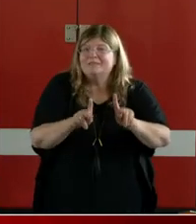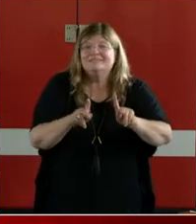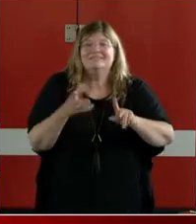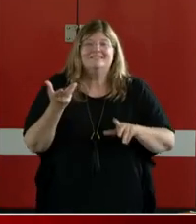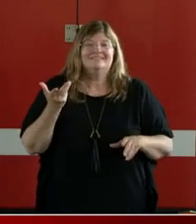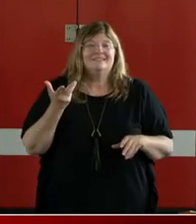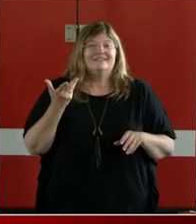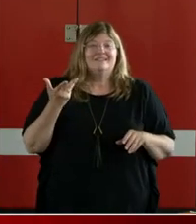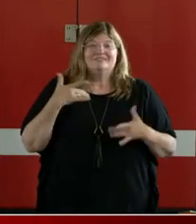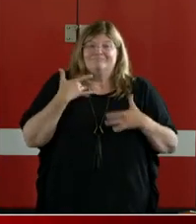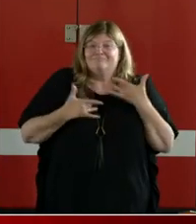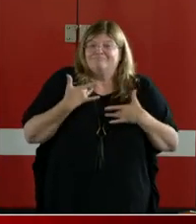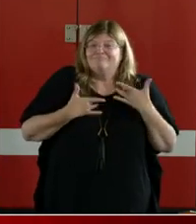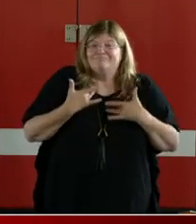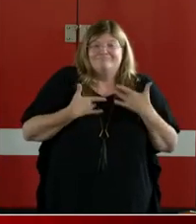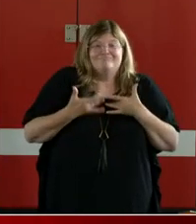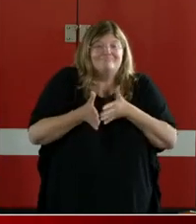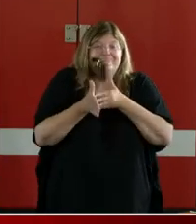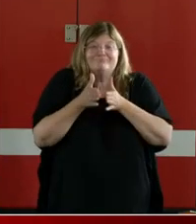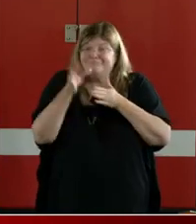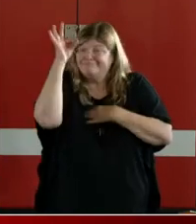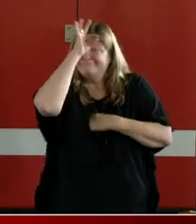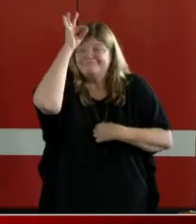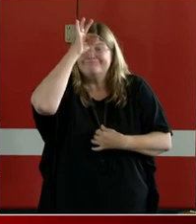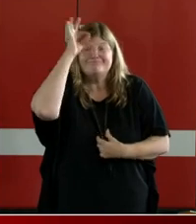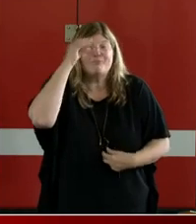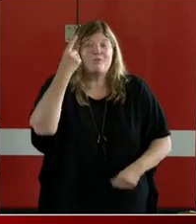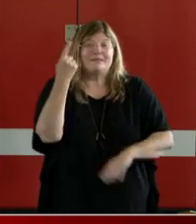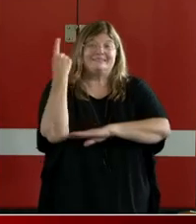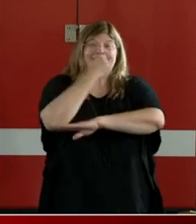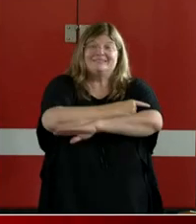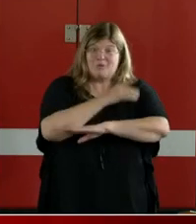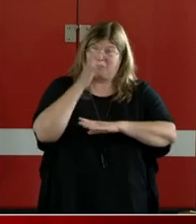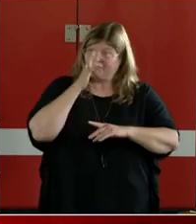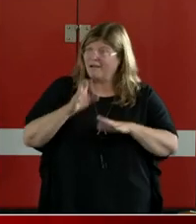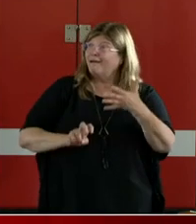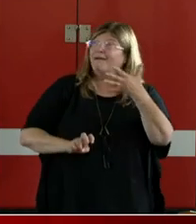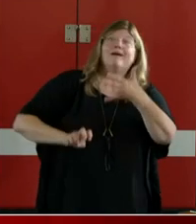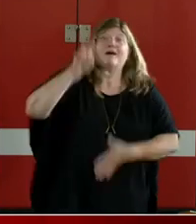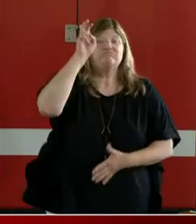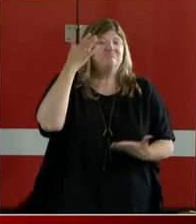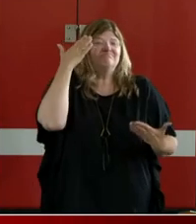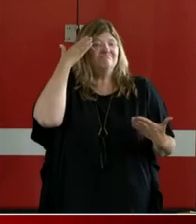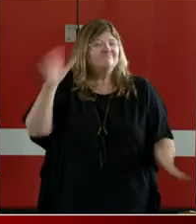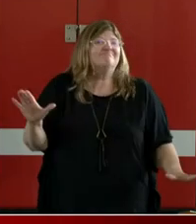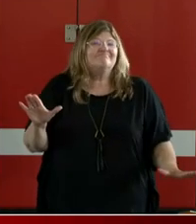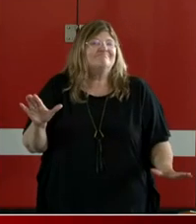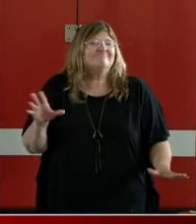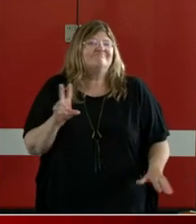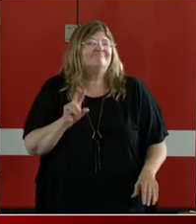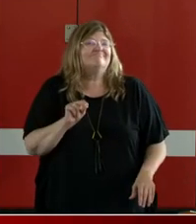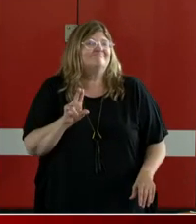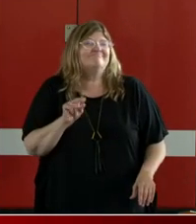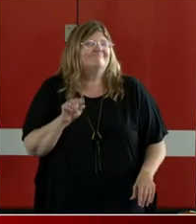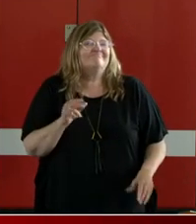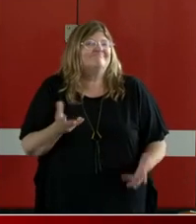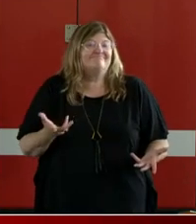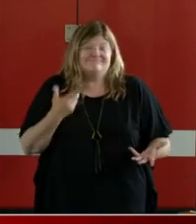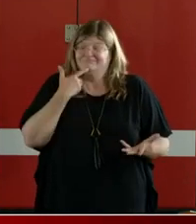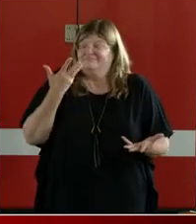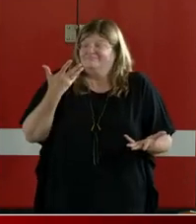that. I had no clue that one day I could become the fire and EMS chief. I was just worried about not messing up that first